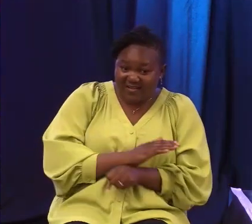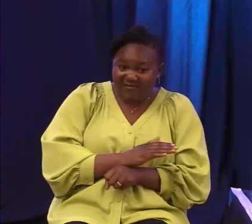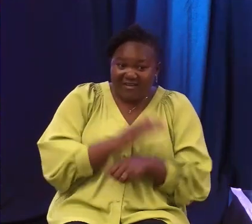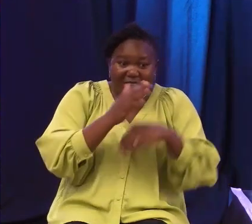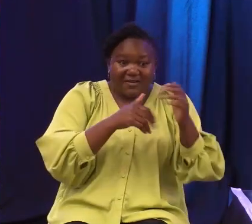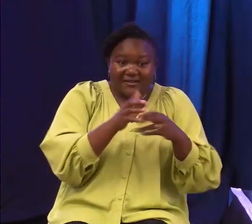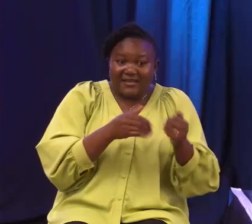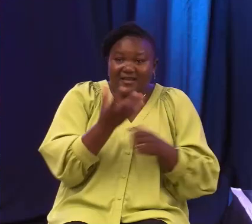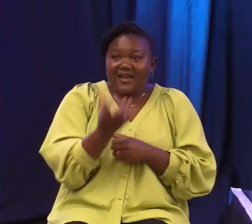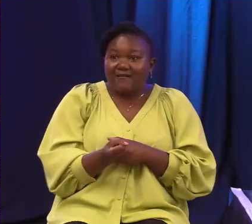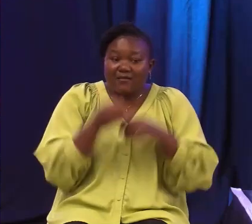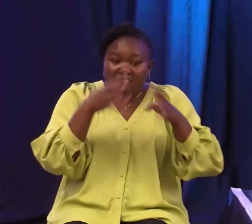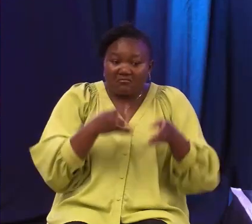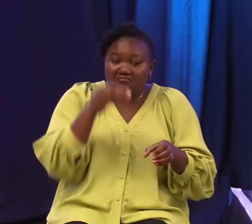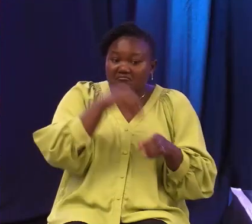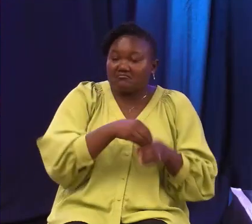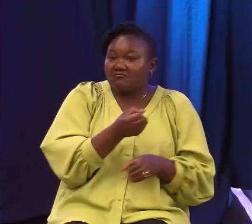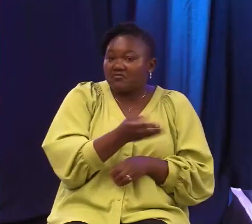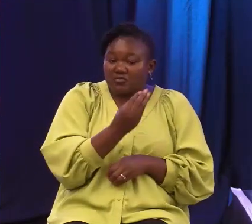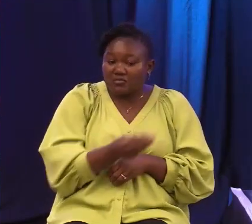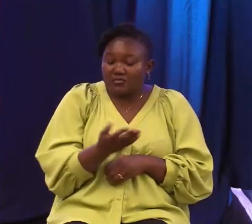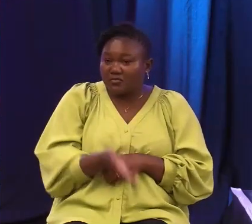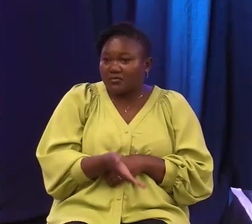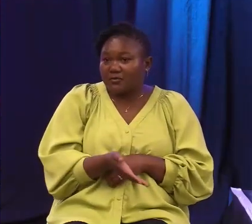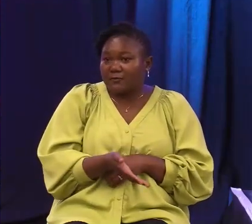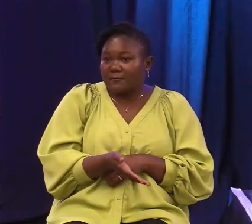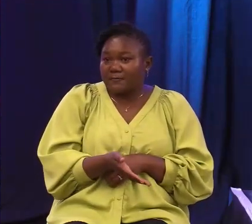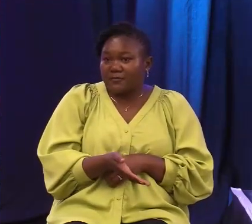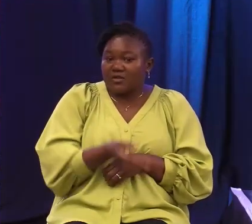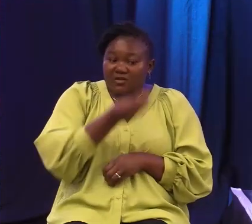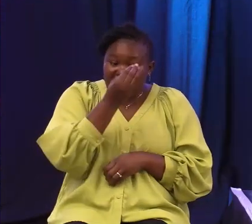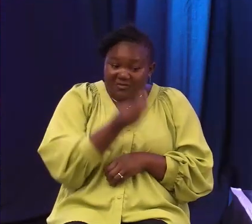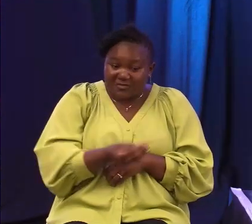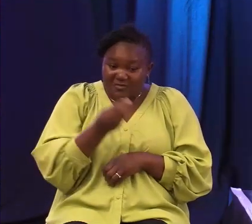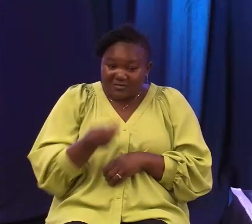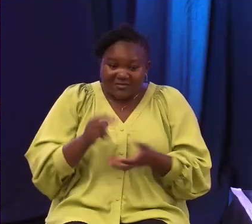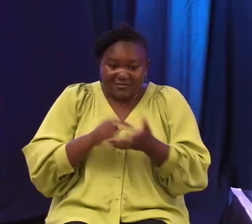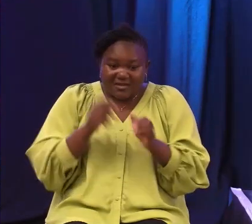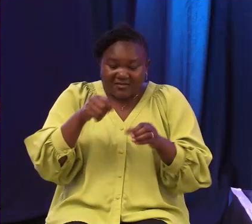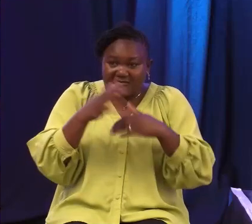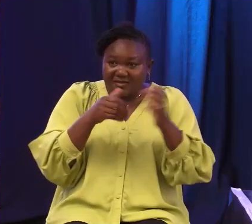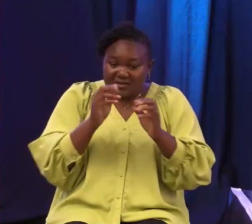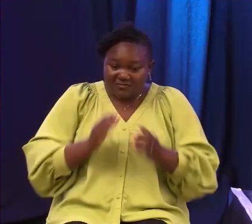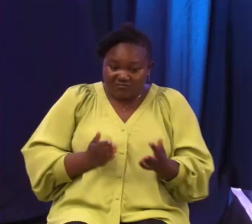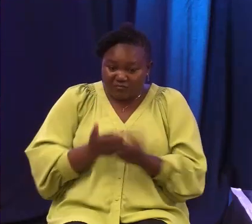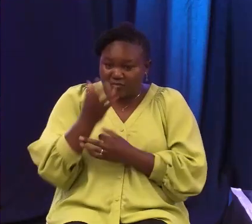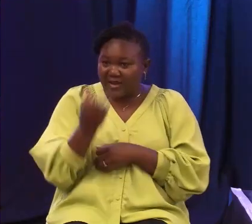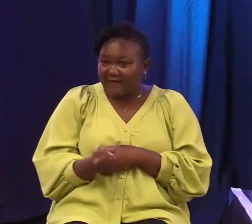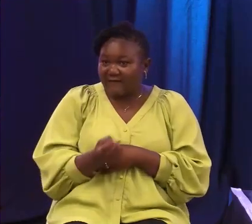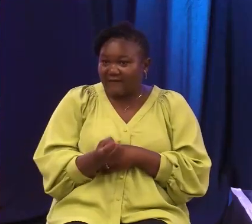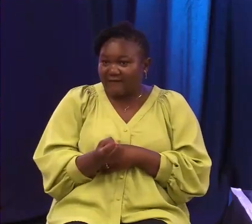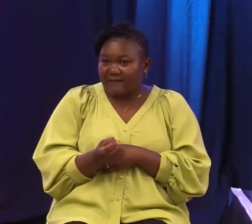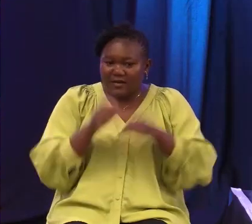facilities, especially in the rural areas, for children? Are they child-friendly? Let's look